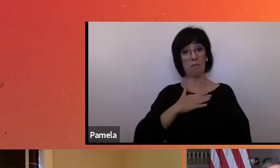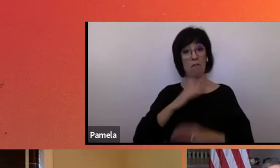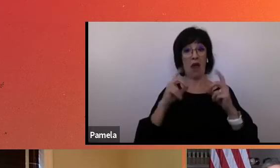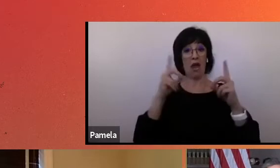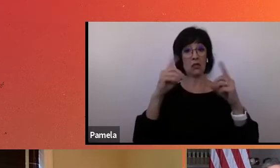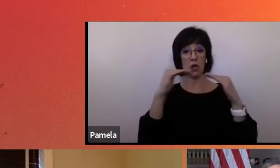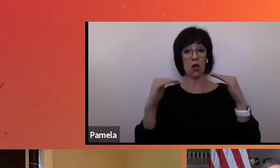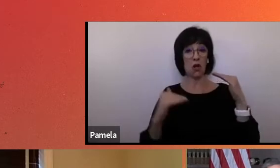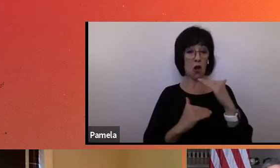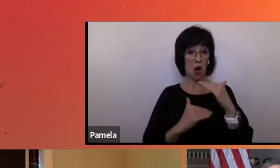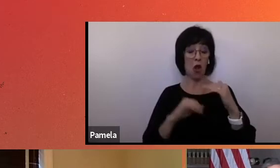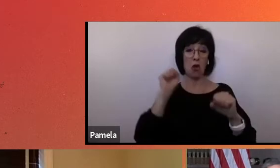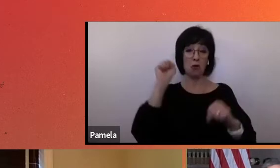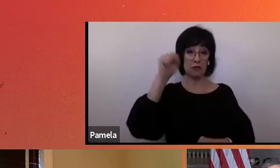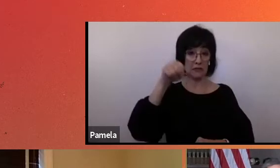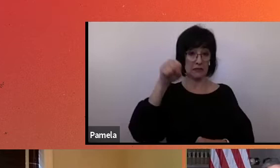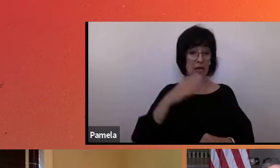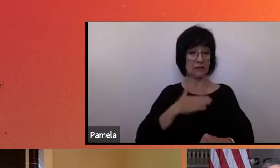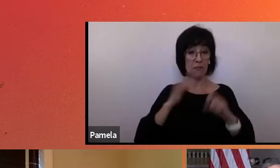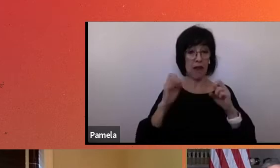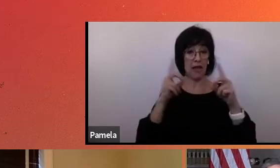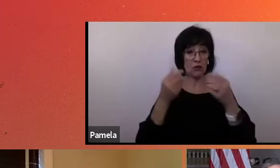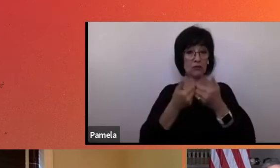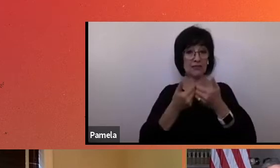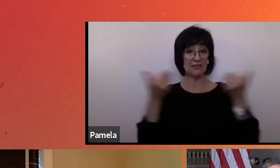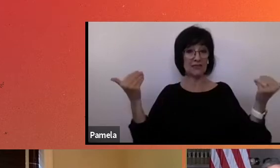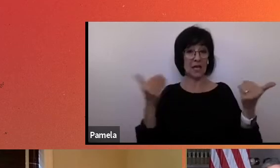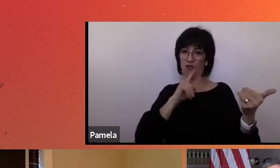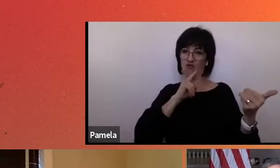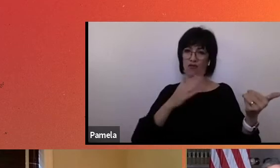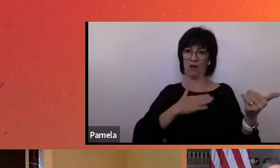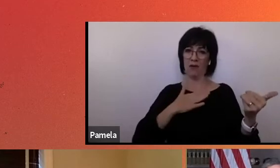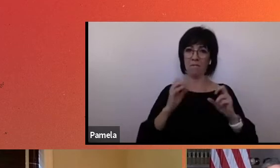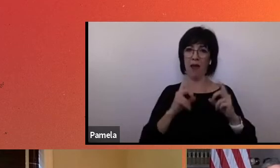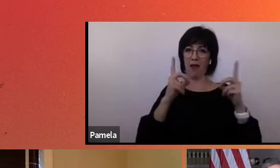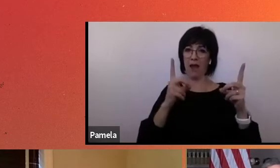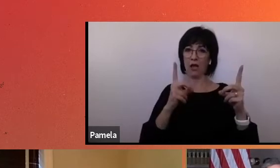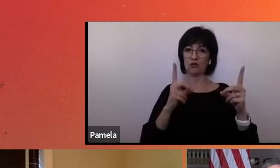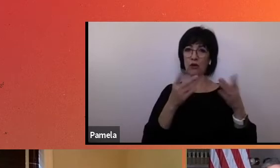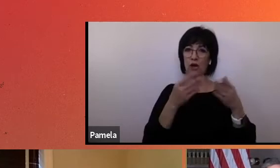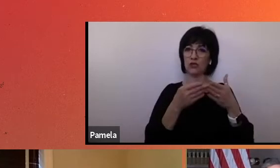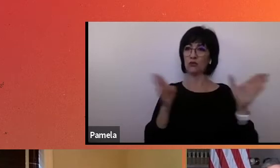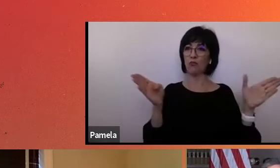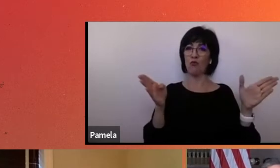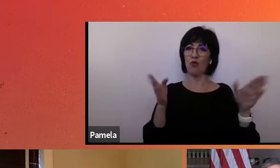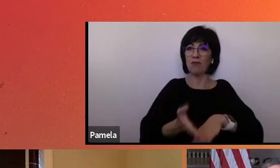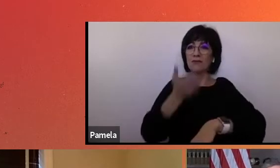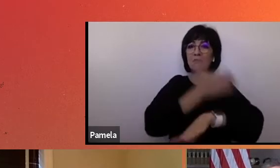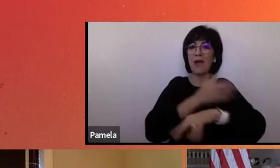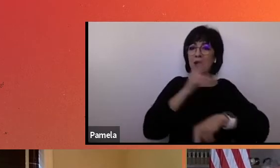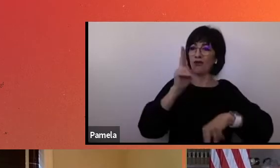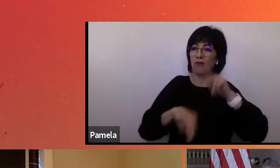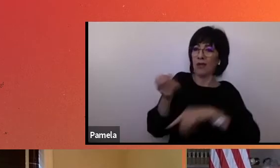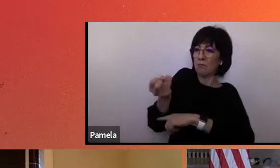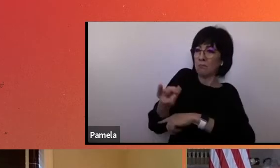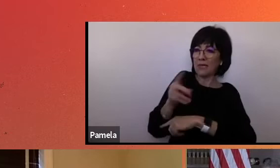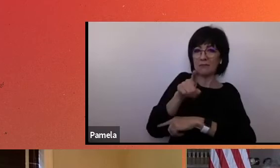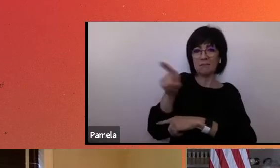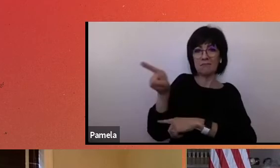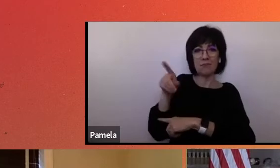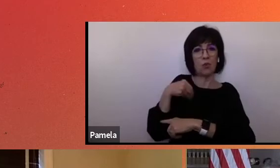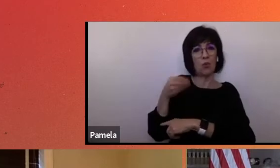was segregated, but my education was really very broad, because even as far as the Black History programs were